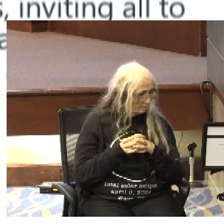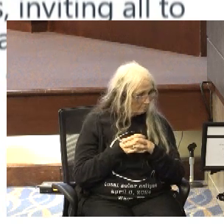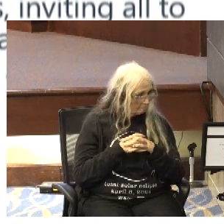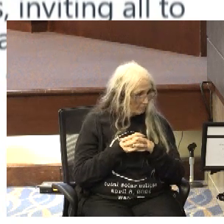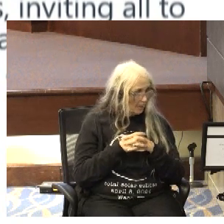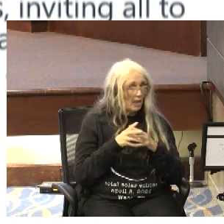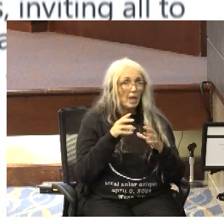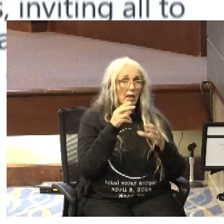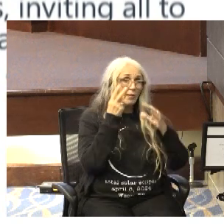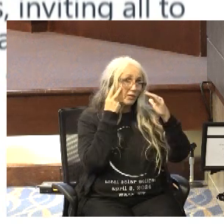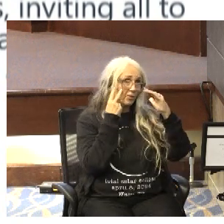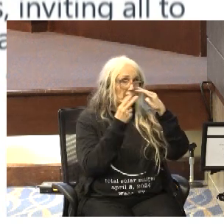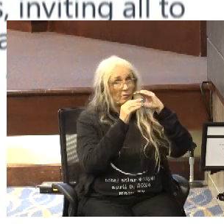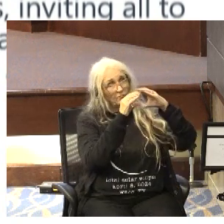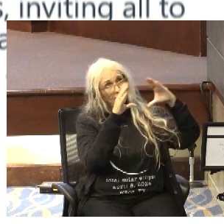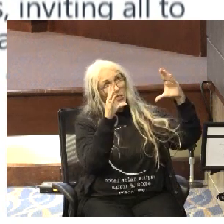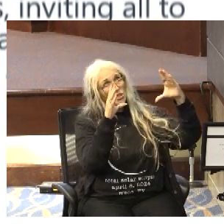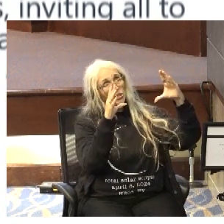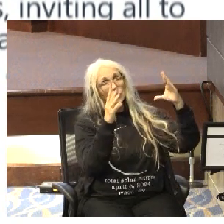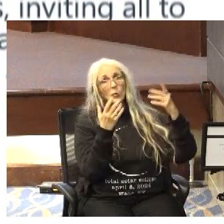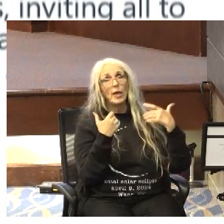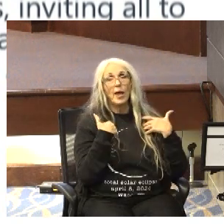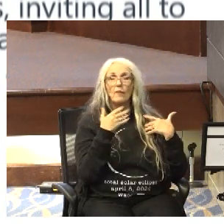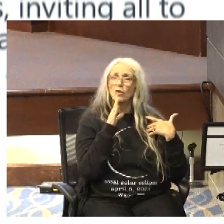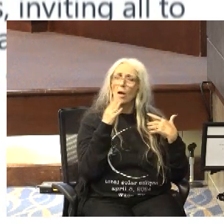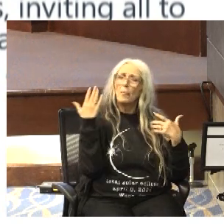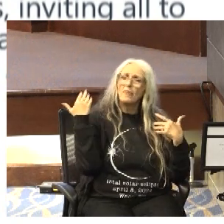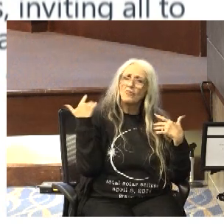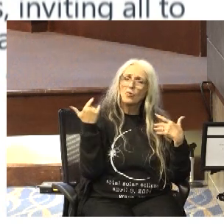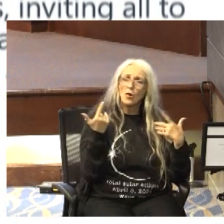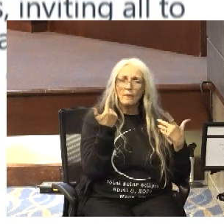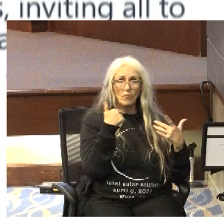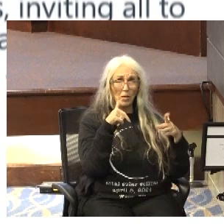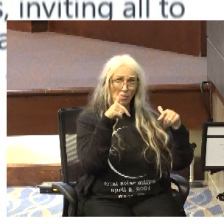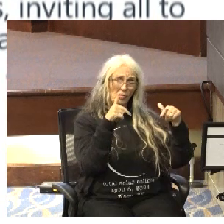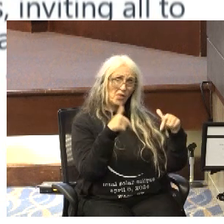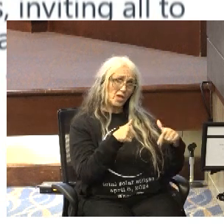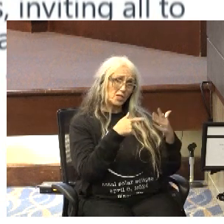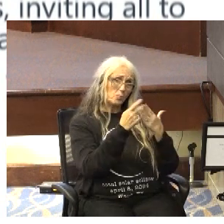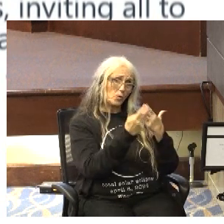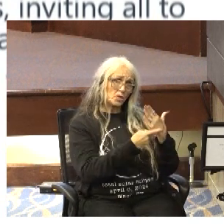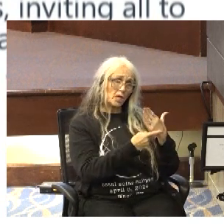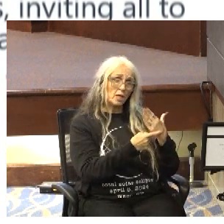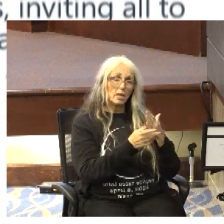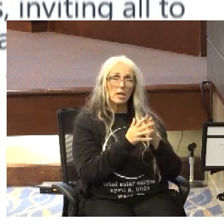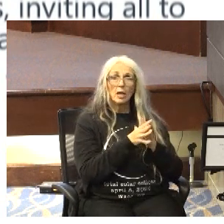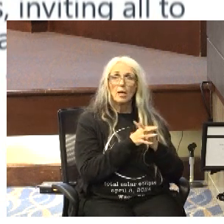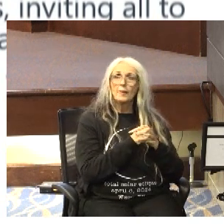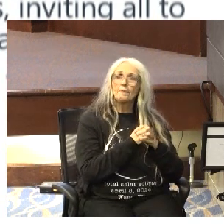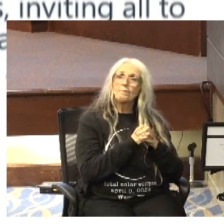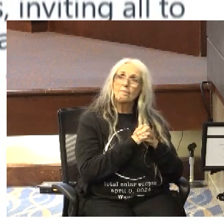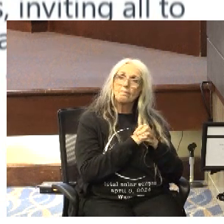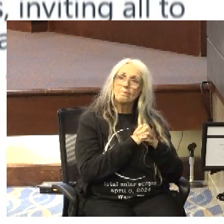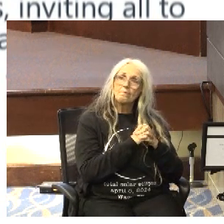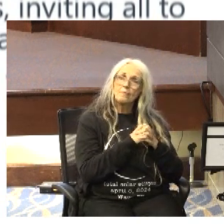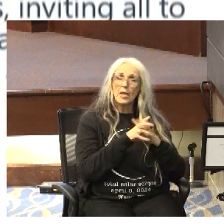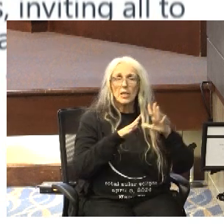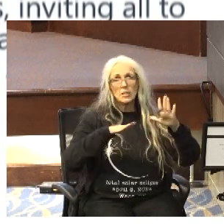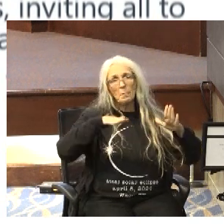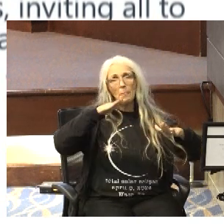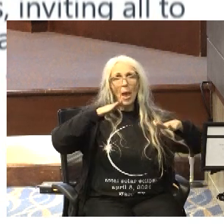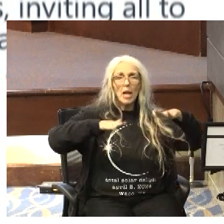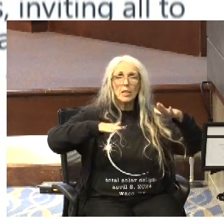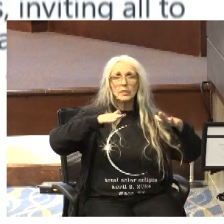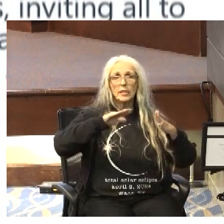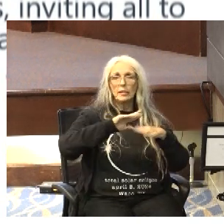Yeah, the vision, as I talked a little bit about earlier, that we have for this is really just, you know, leveraging the